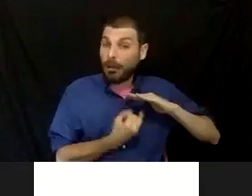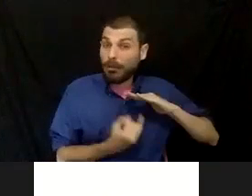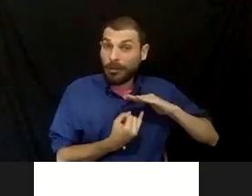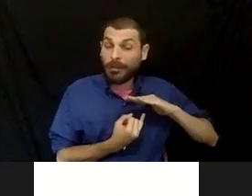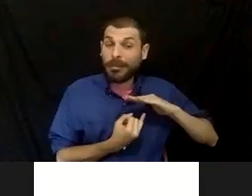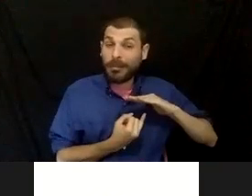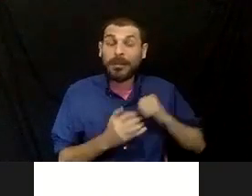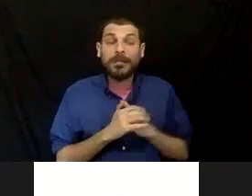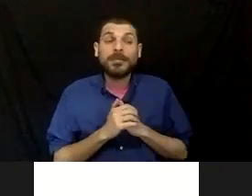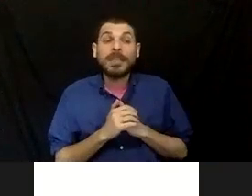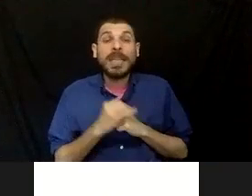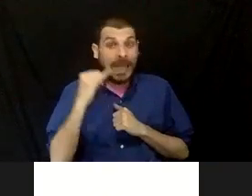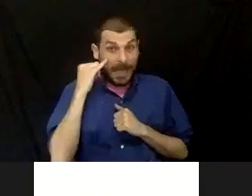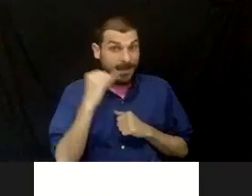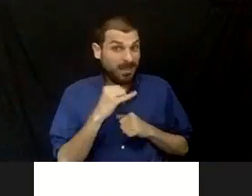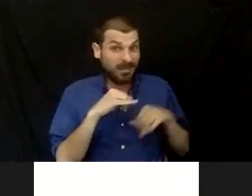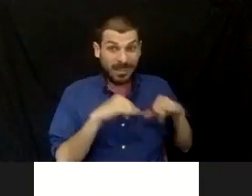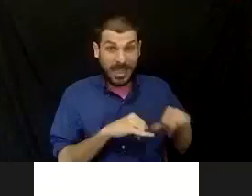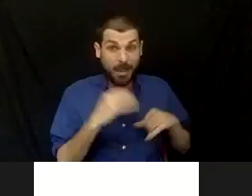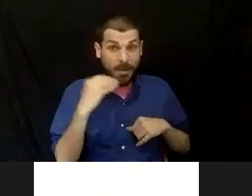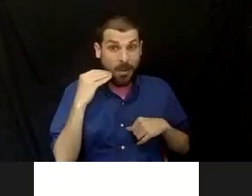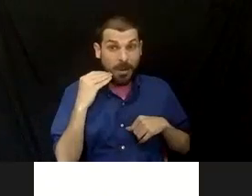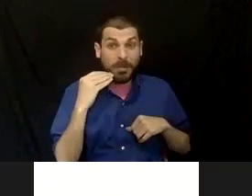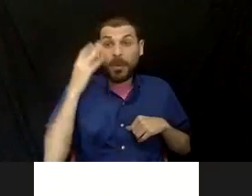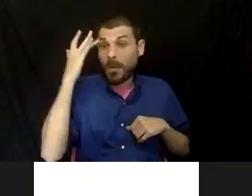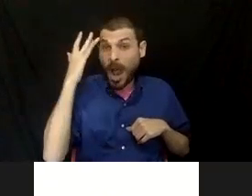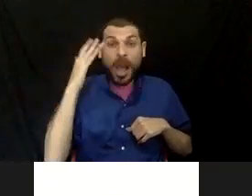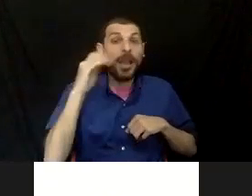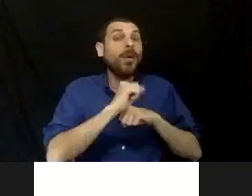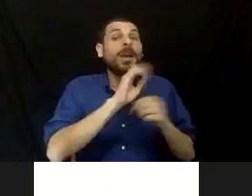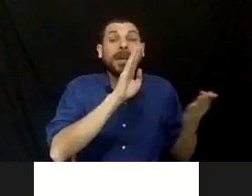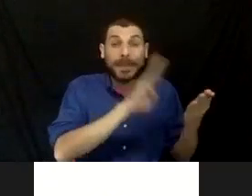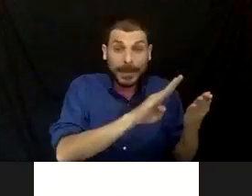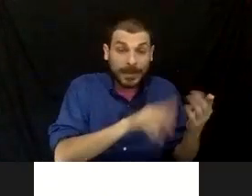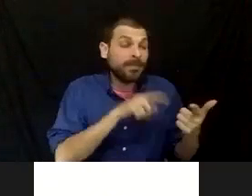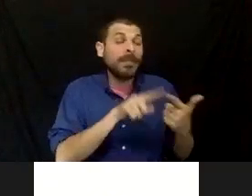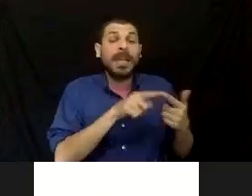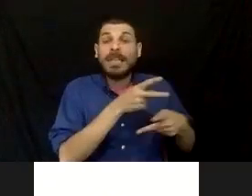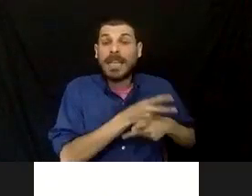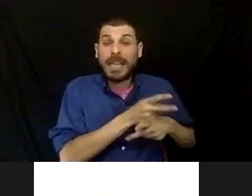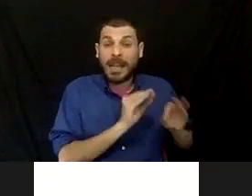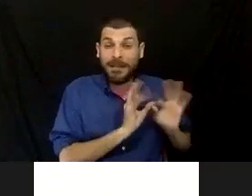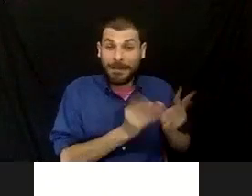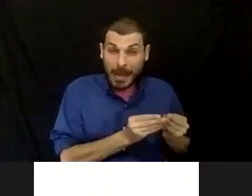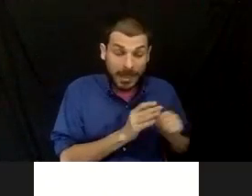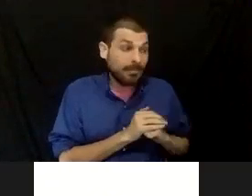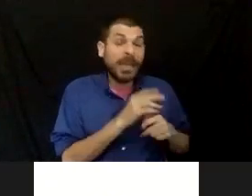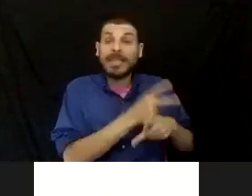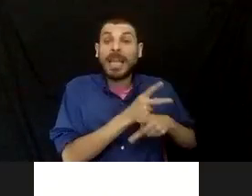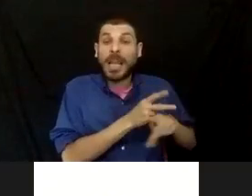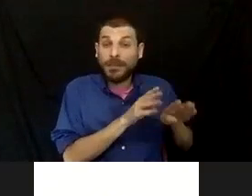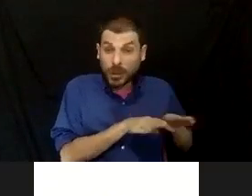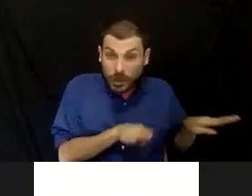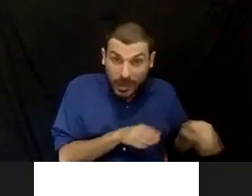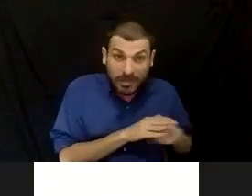care for children due to a school closure, or you're caring for a family member due to COVID-19. So I